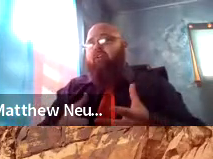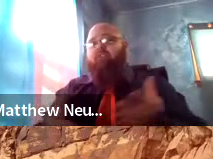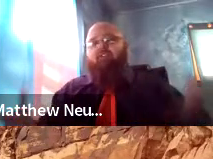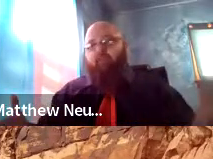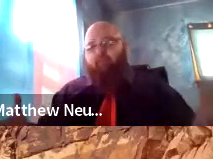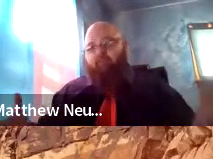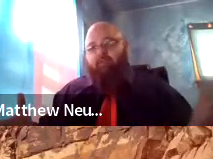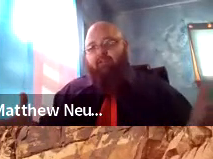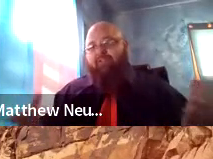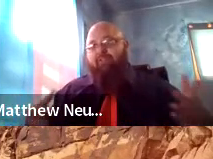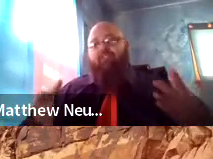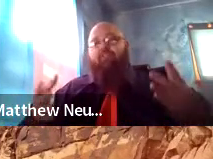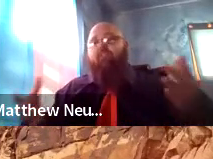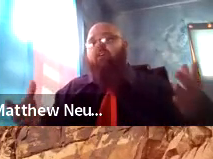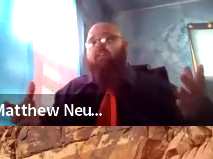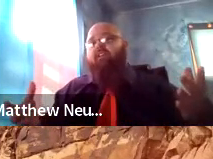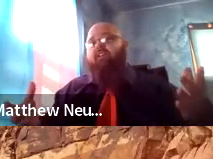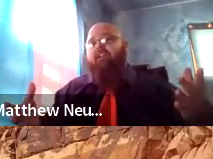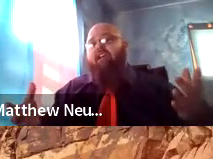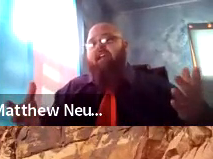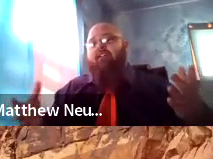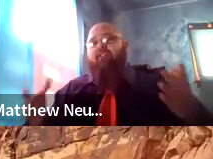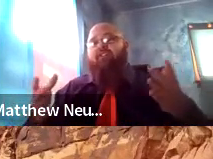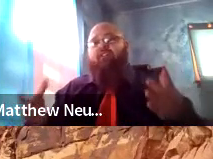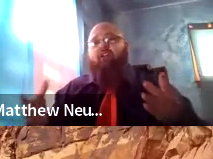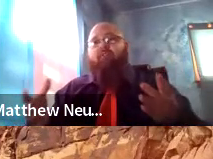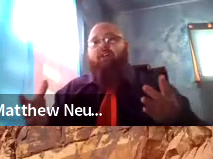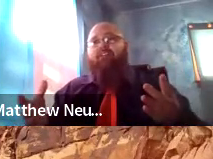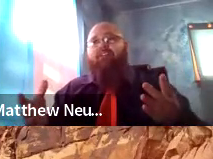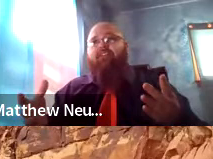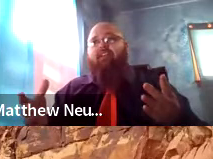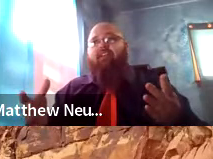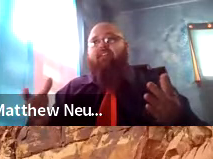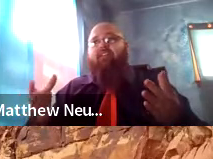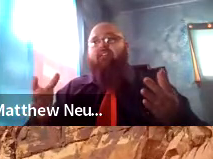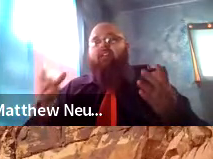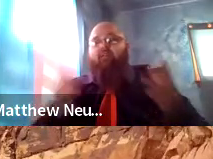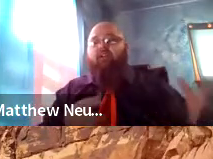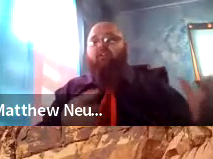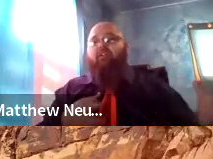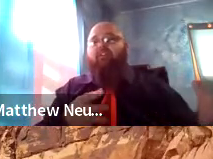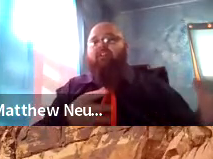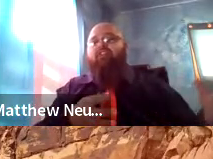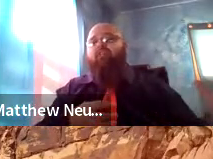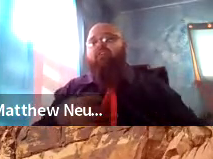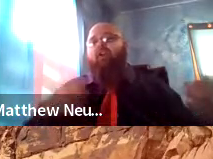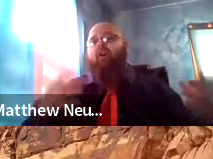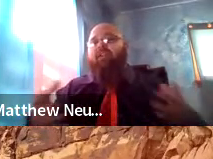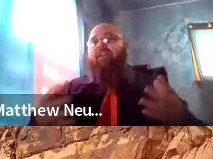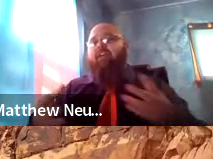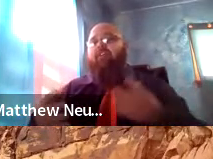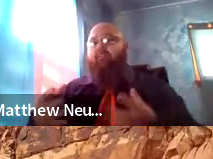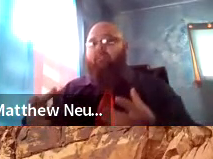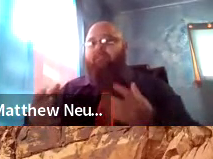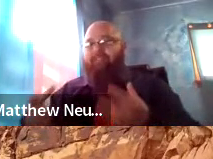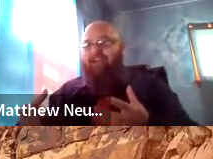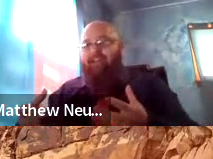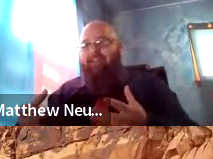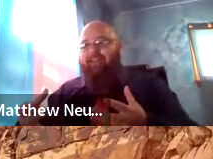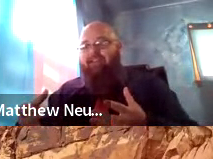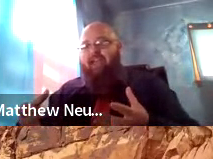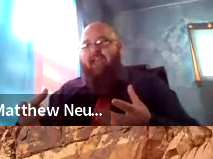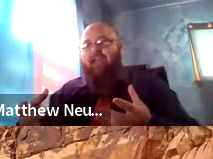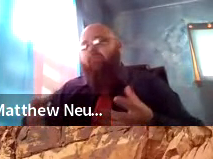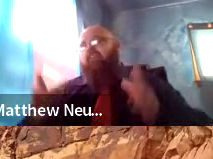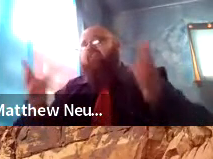it was only for people with medical insurance or wealthy. And it was so much that the queer organizations were going in after people